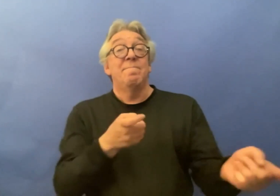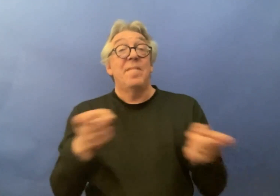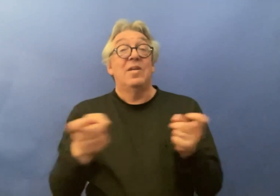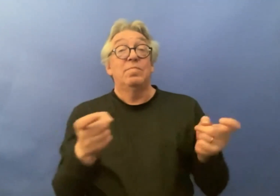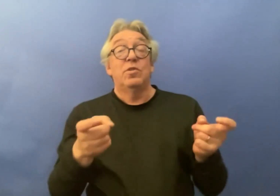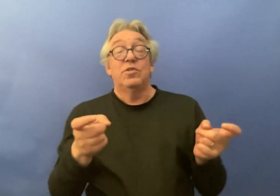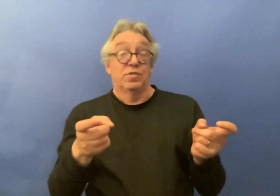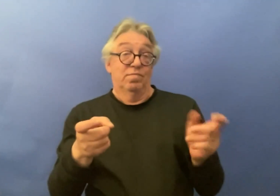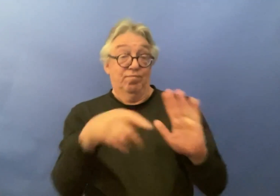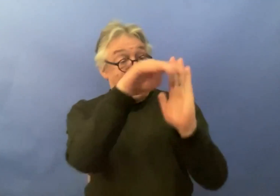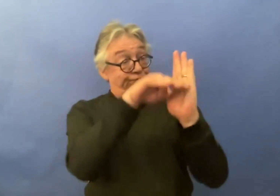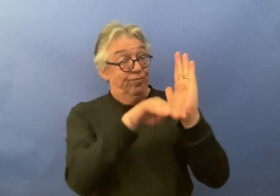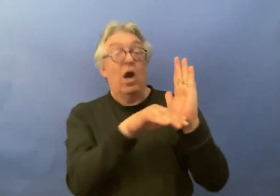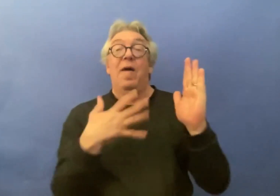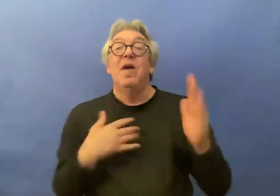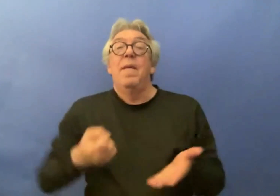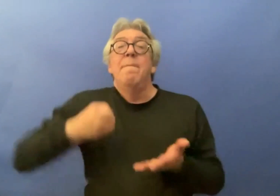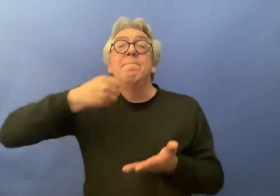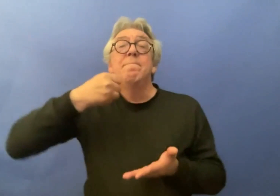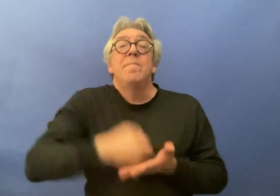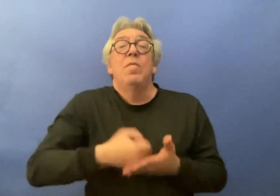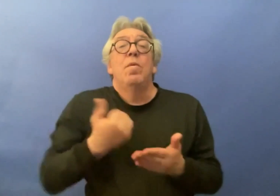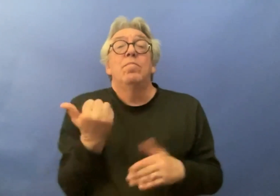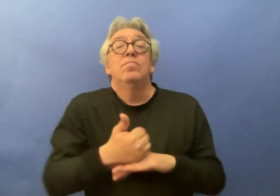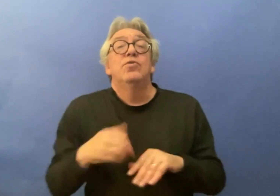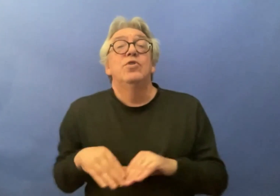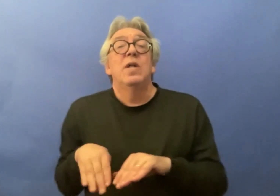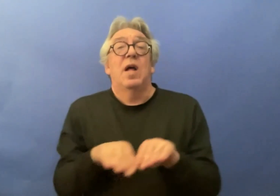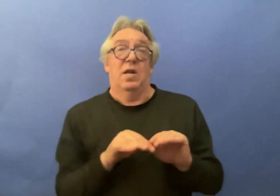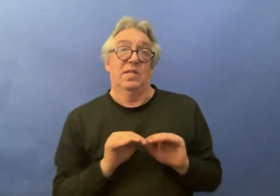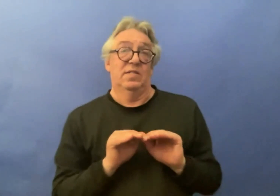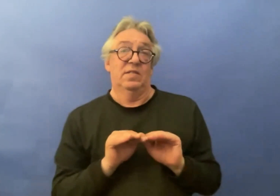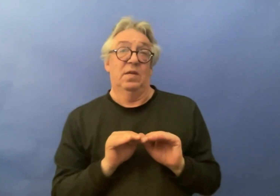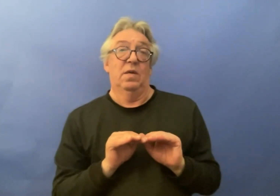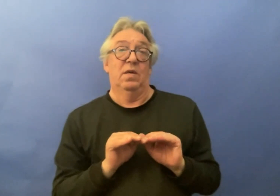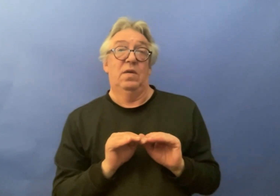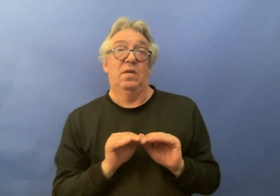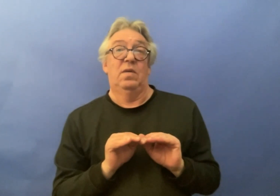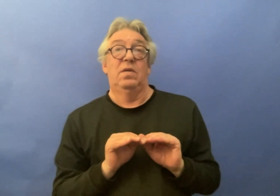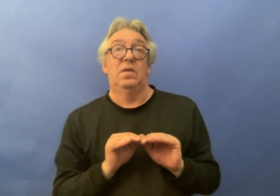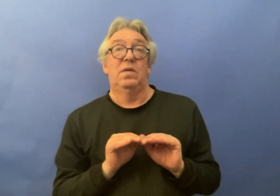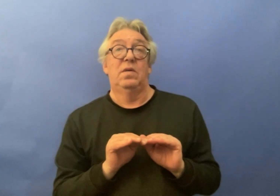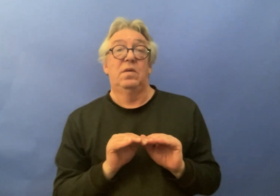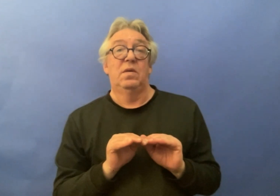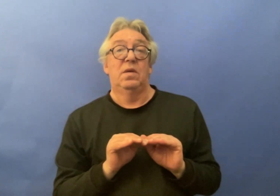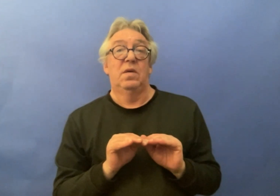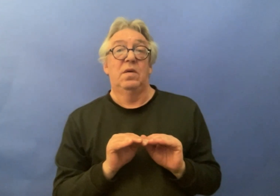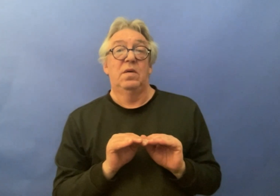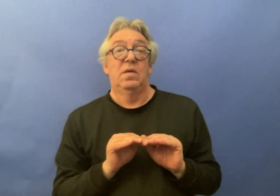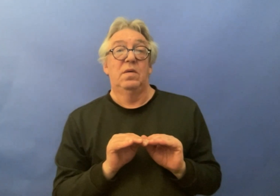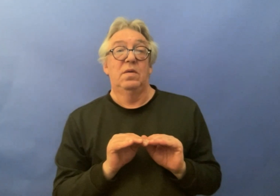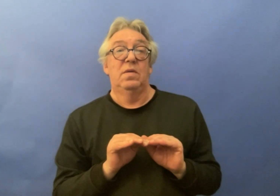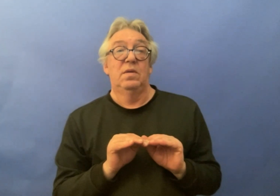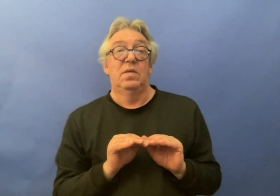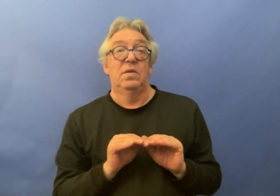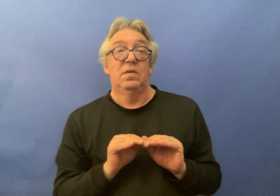Our job as in coordinating and representing people who've been displaced is also to ensure